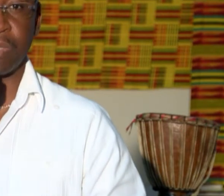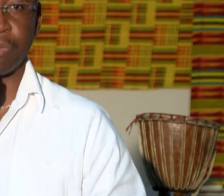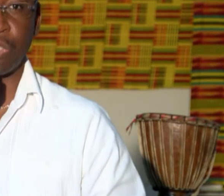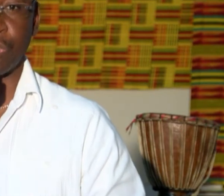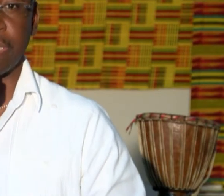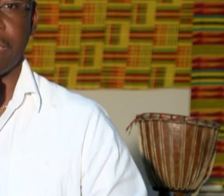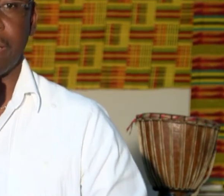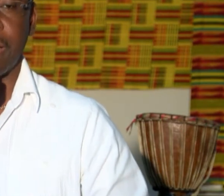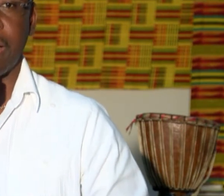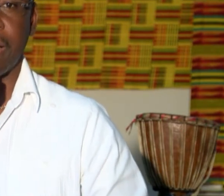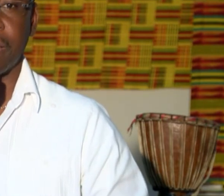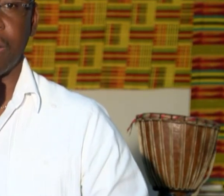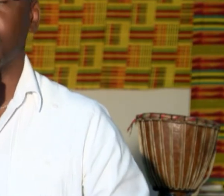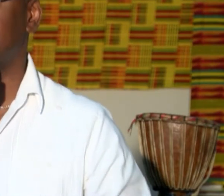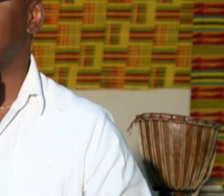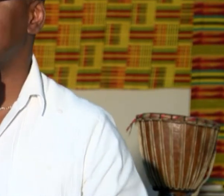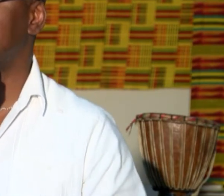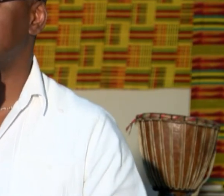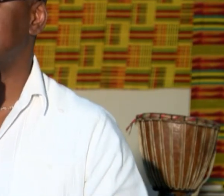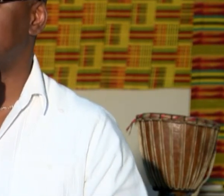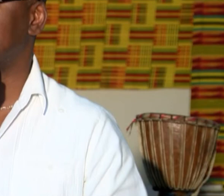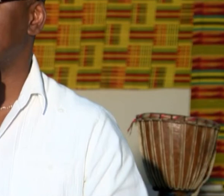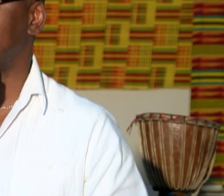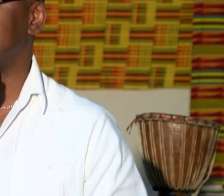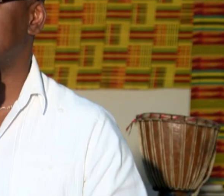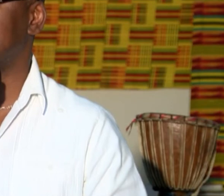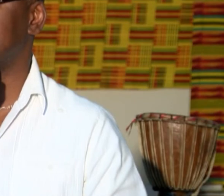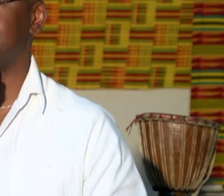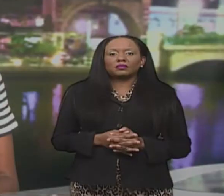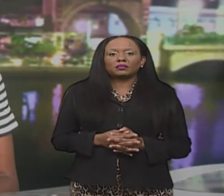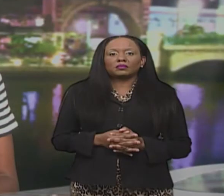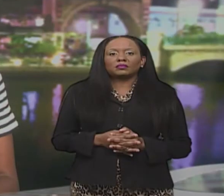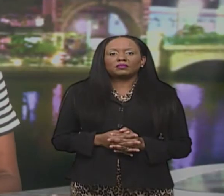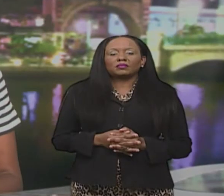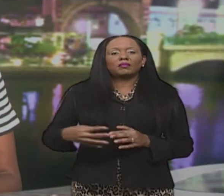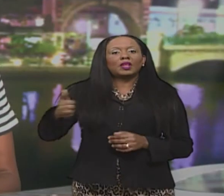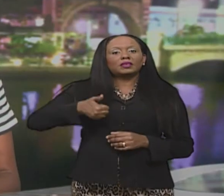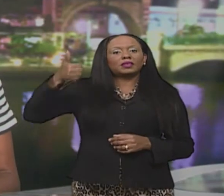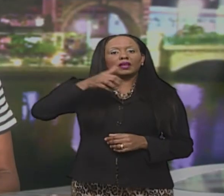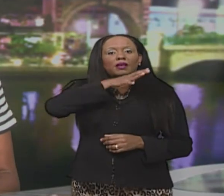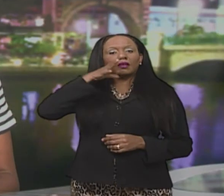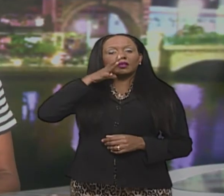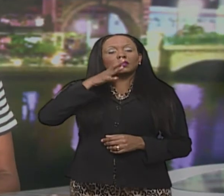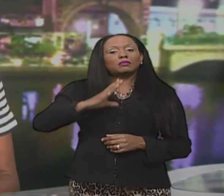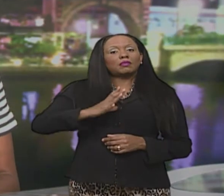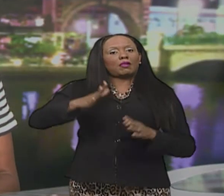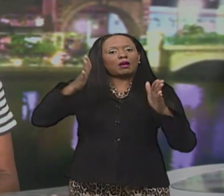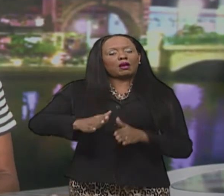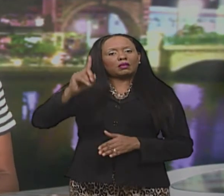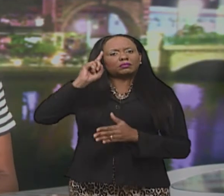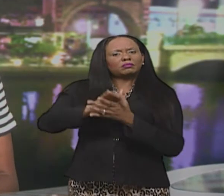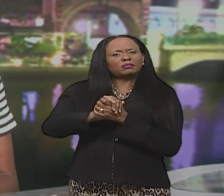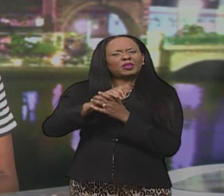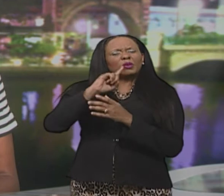in terms of our journey away from the African continent. A senior agriculture official believes